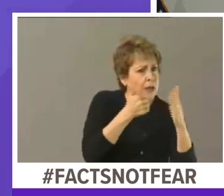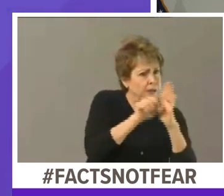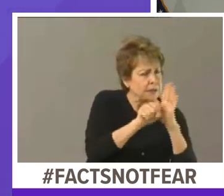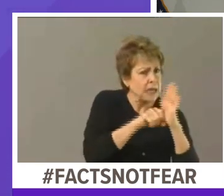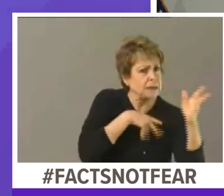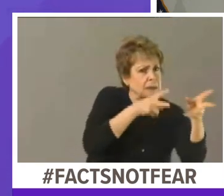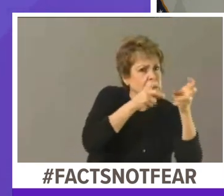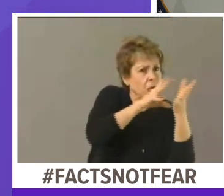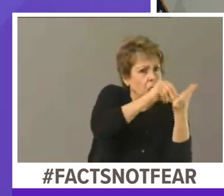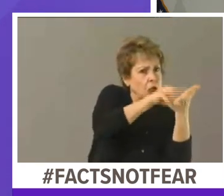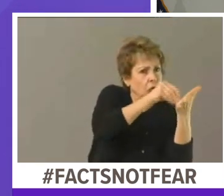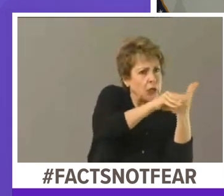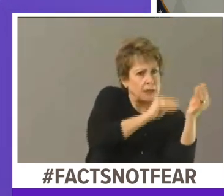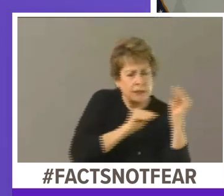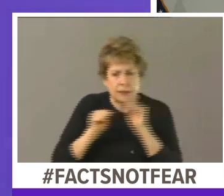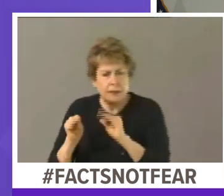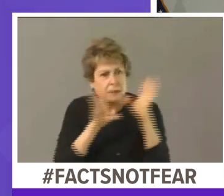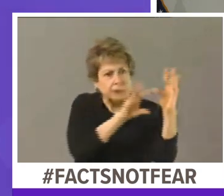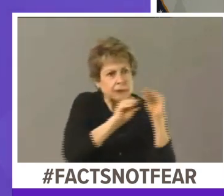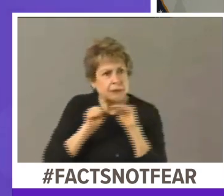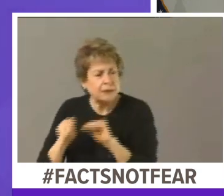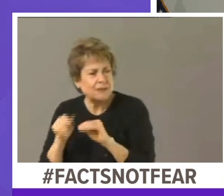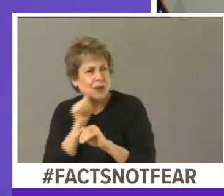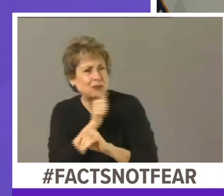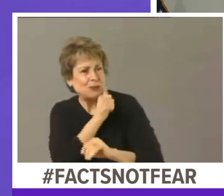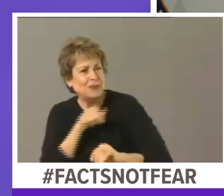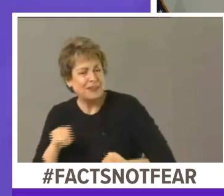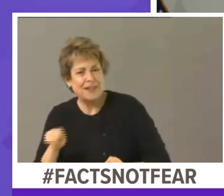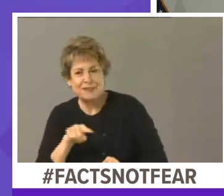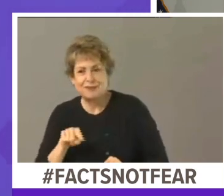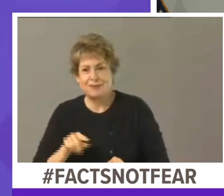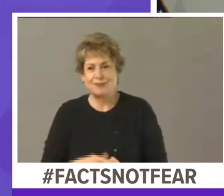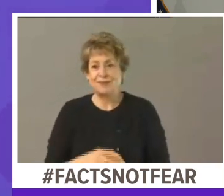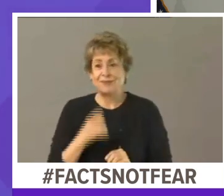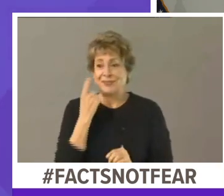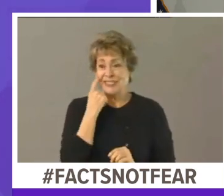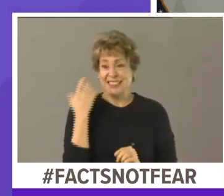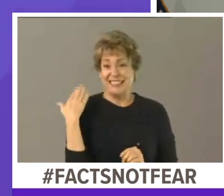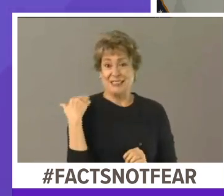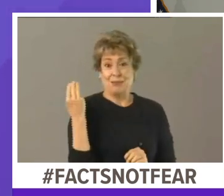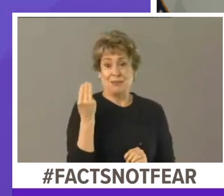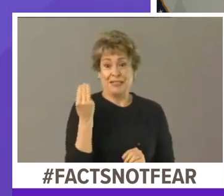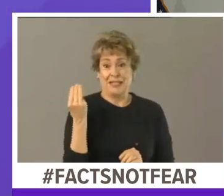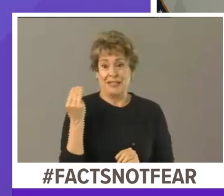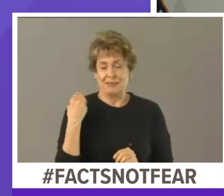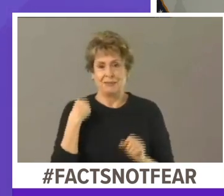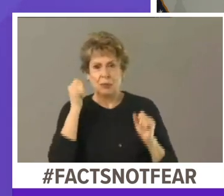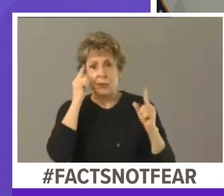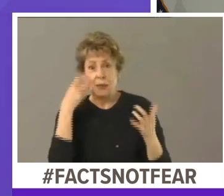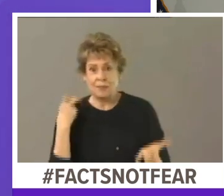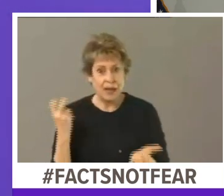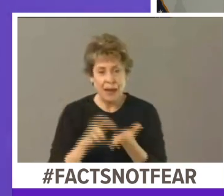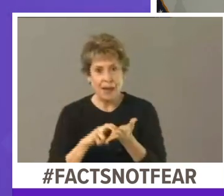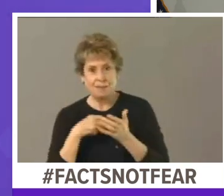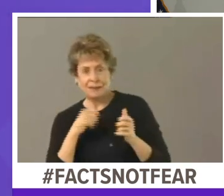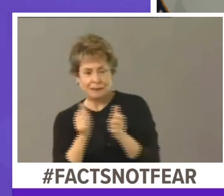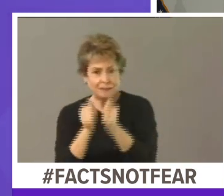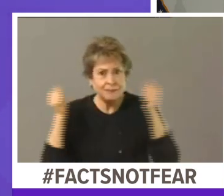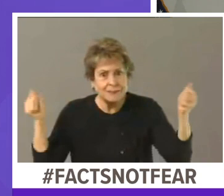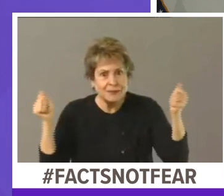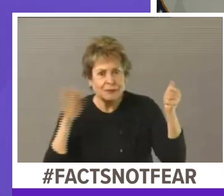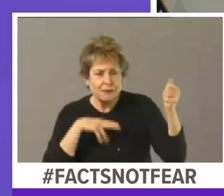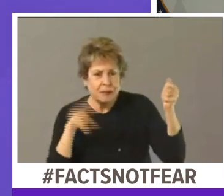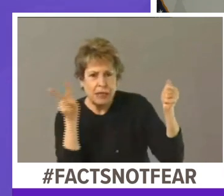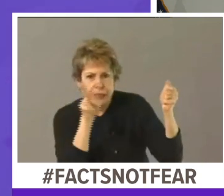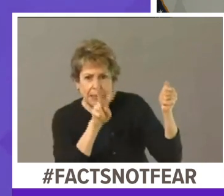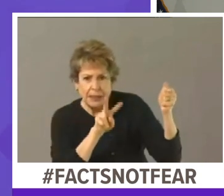up very early this Monday morning and pulled up this page. I kept looking at it. I thought maybe